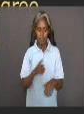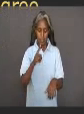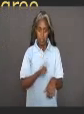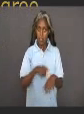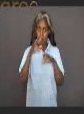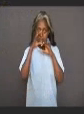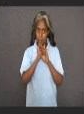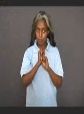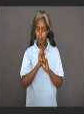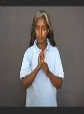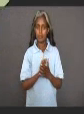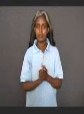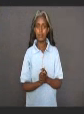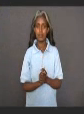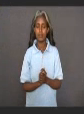Time's up.